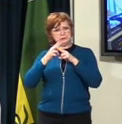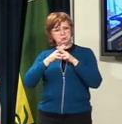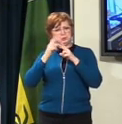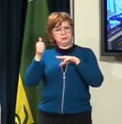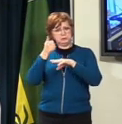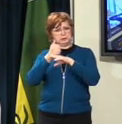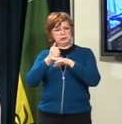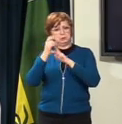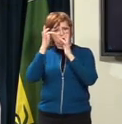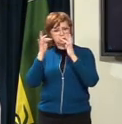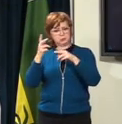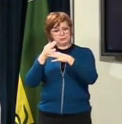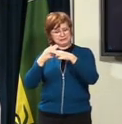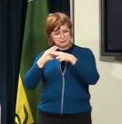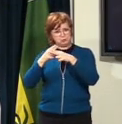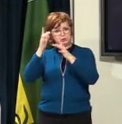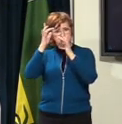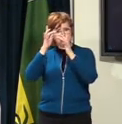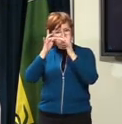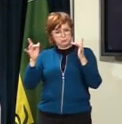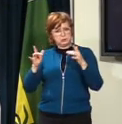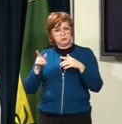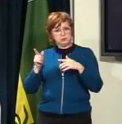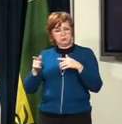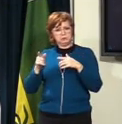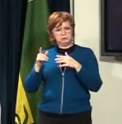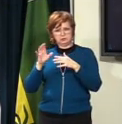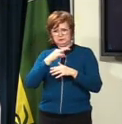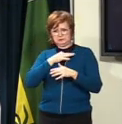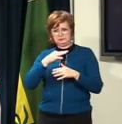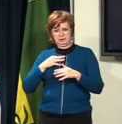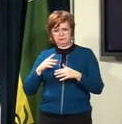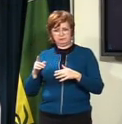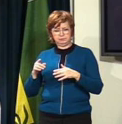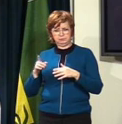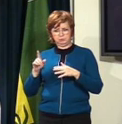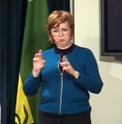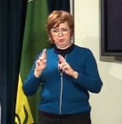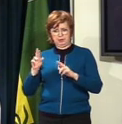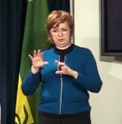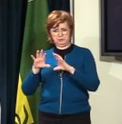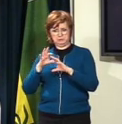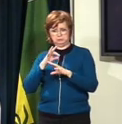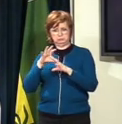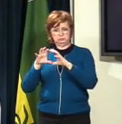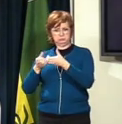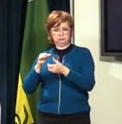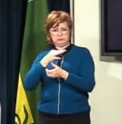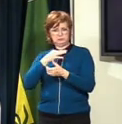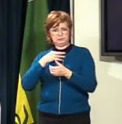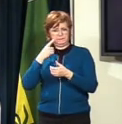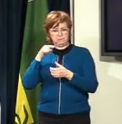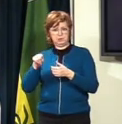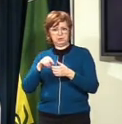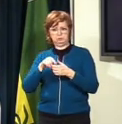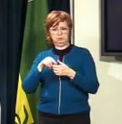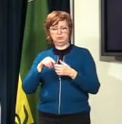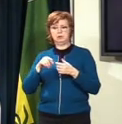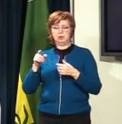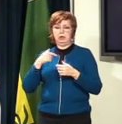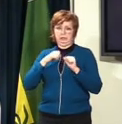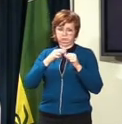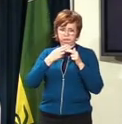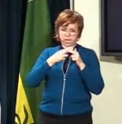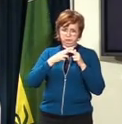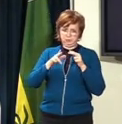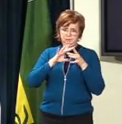from to staff these field hospitals? And so again, I'll turn it over to Derek in a second to give you more details about that, but